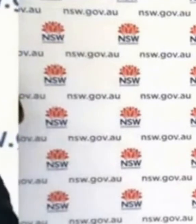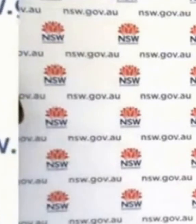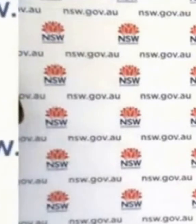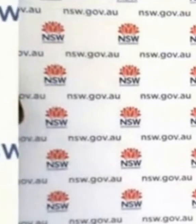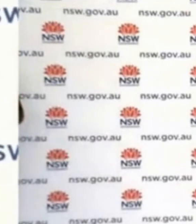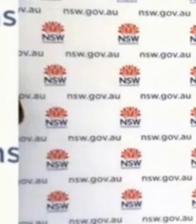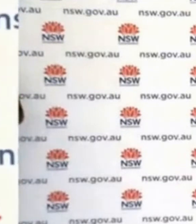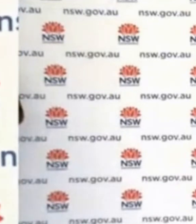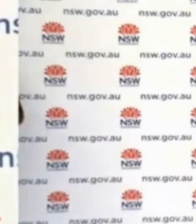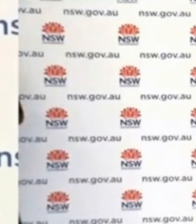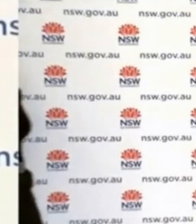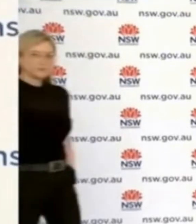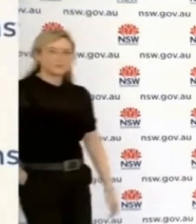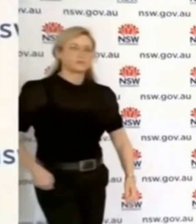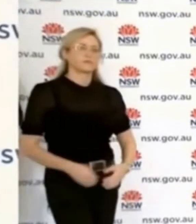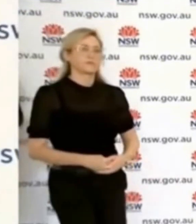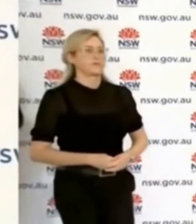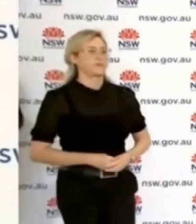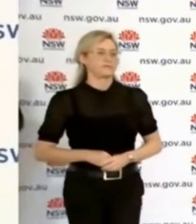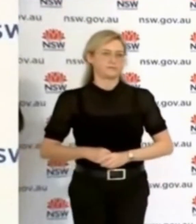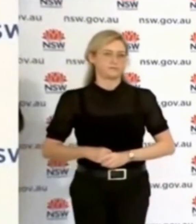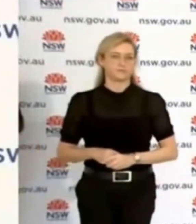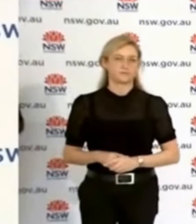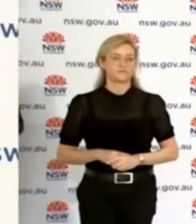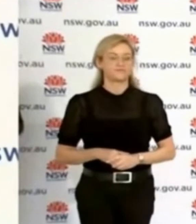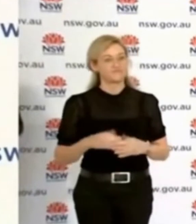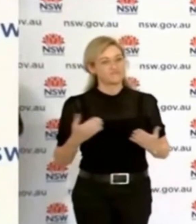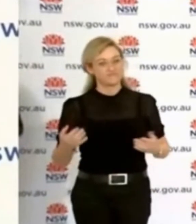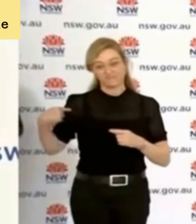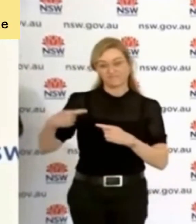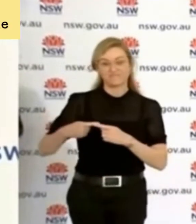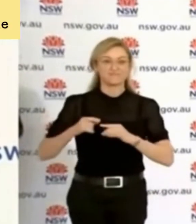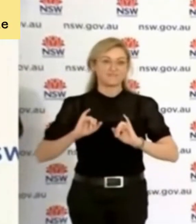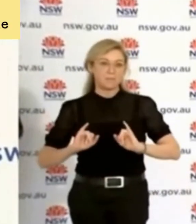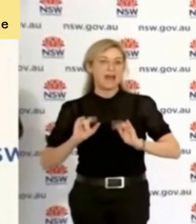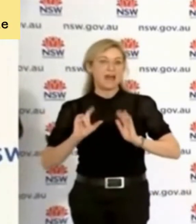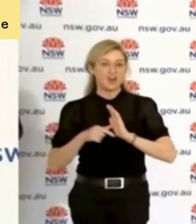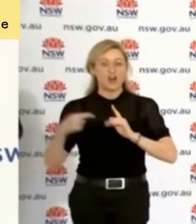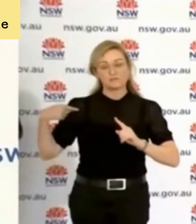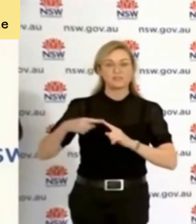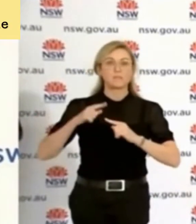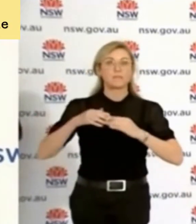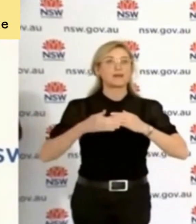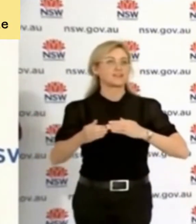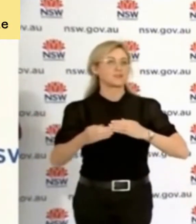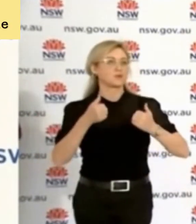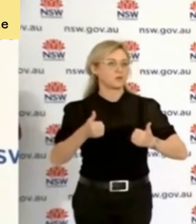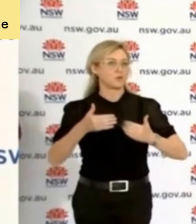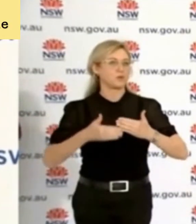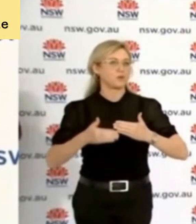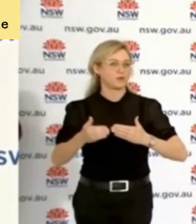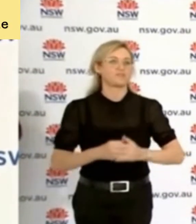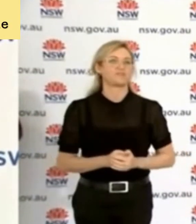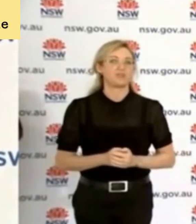Thanks, Barra. Well, in many ways it's been the worst of times, but the best of times are on the way. And today's announcement shows